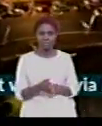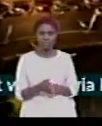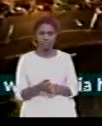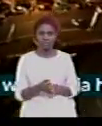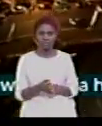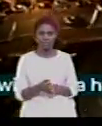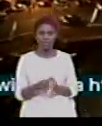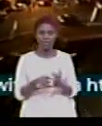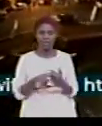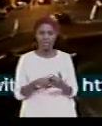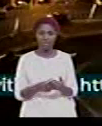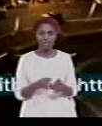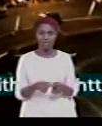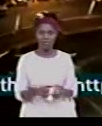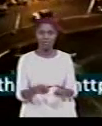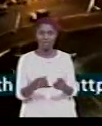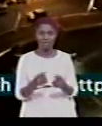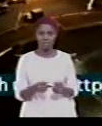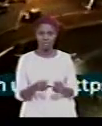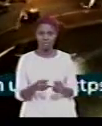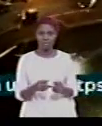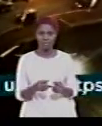Begin to come forward.